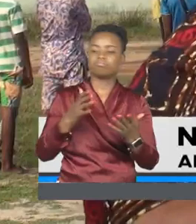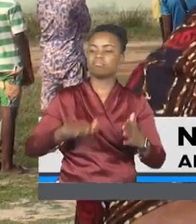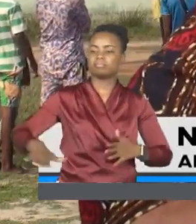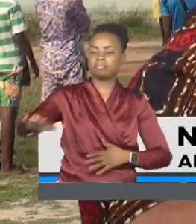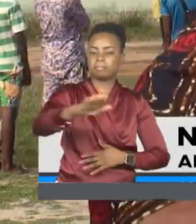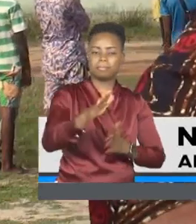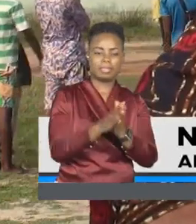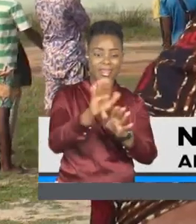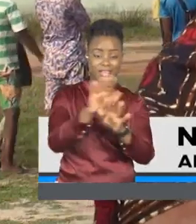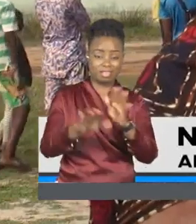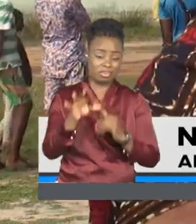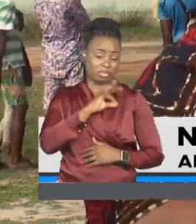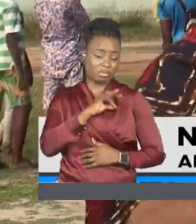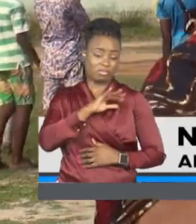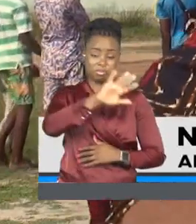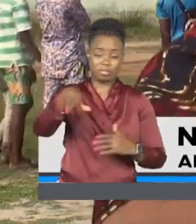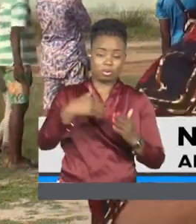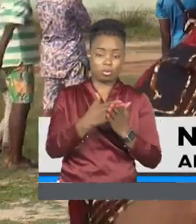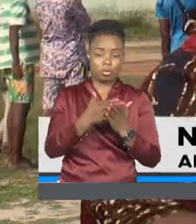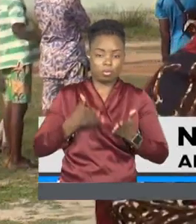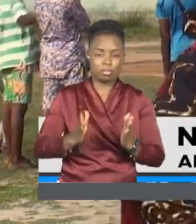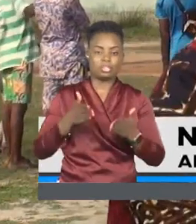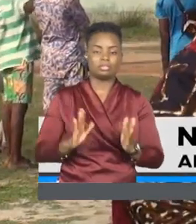everything, and to the benefit of the whole population.